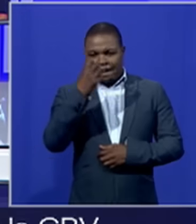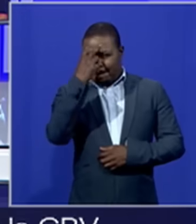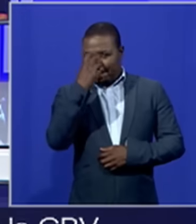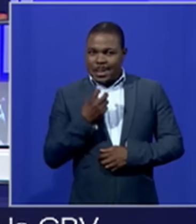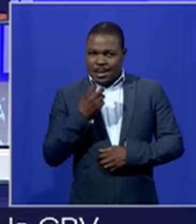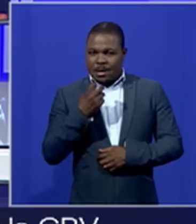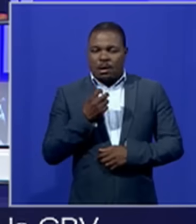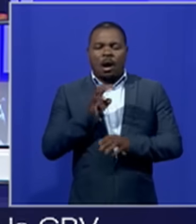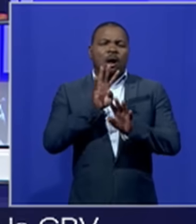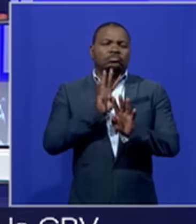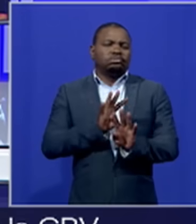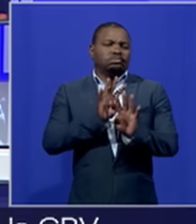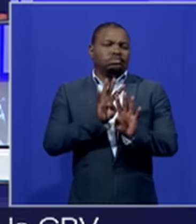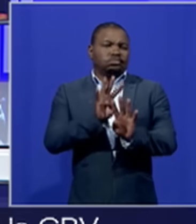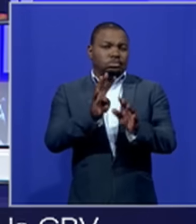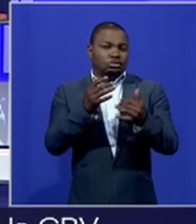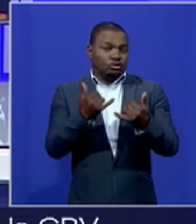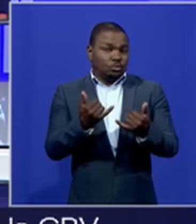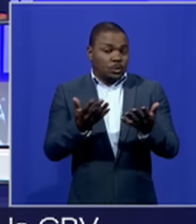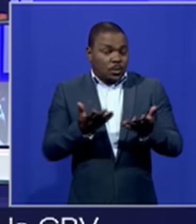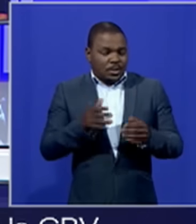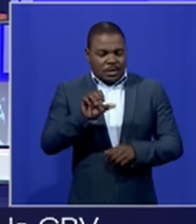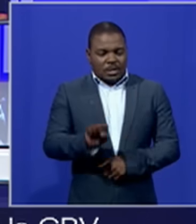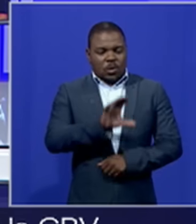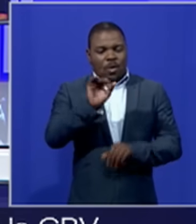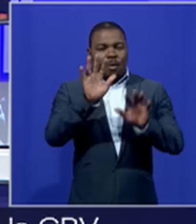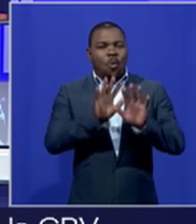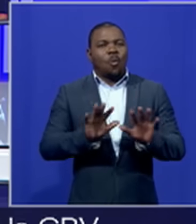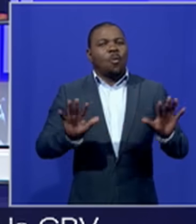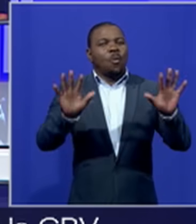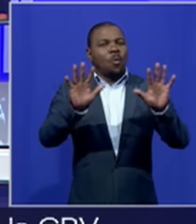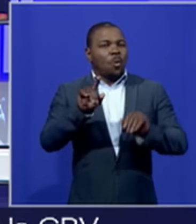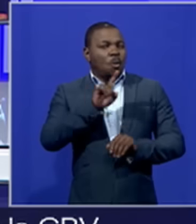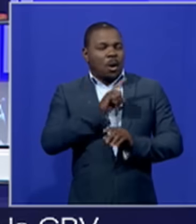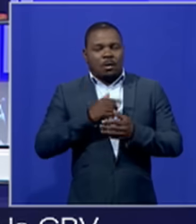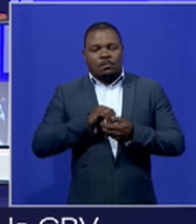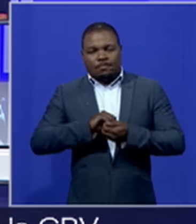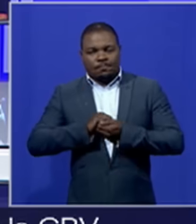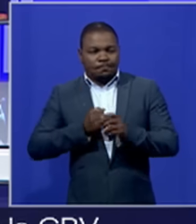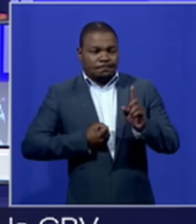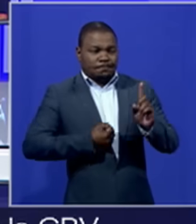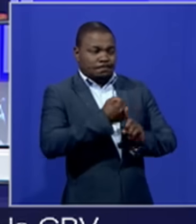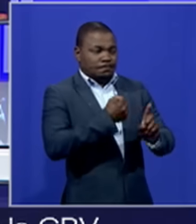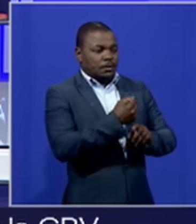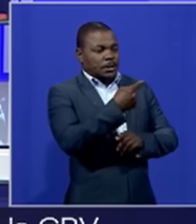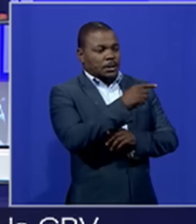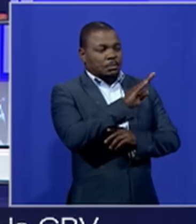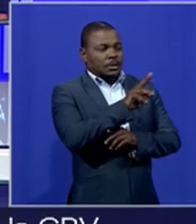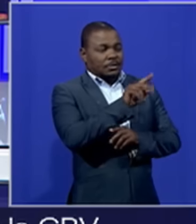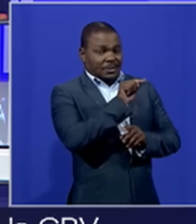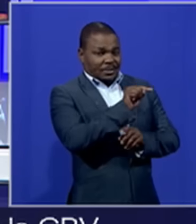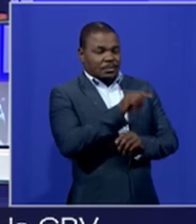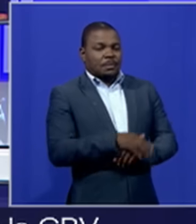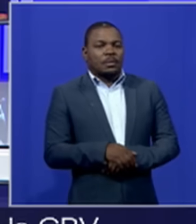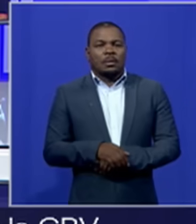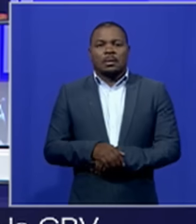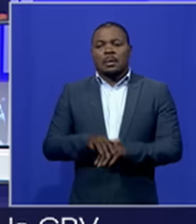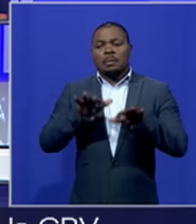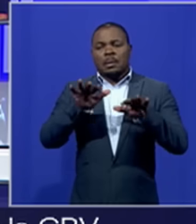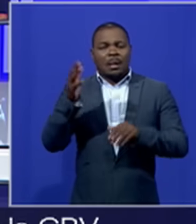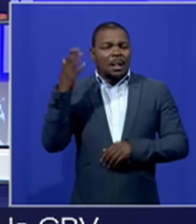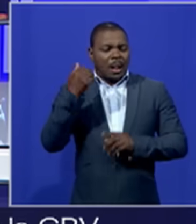montsho ba tlhotse ba boloditse mogwanto mo mebileng ya Africa Borwa gompieno ka tshwaragano kgatlhanong le tirisodikgoka ya bong. Bafalodi